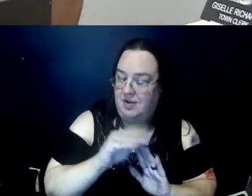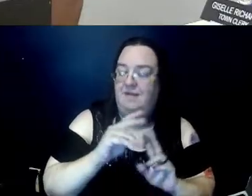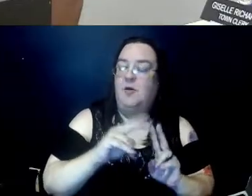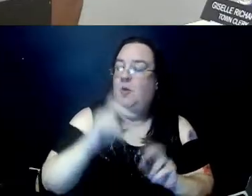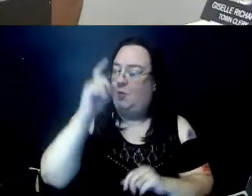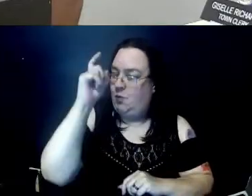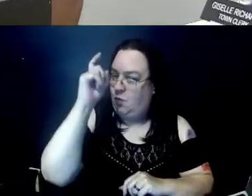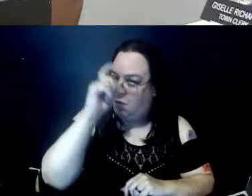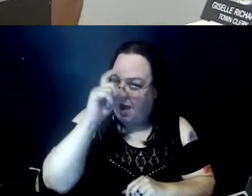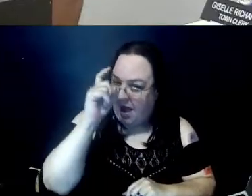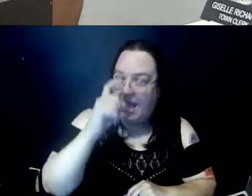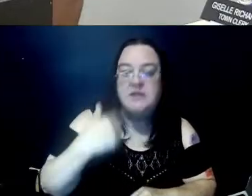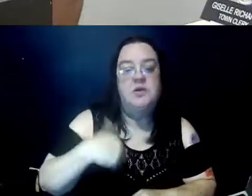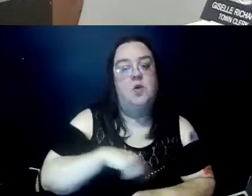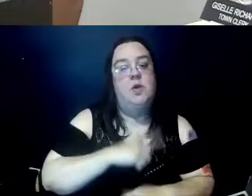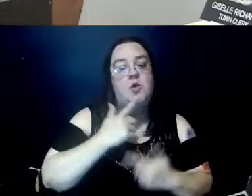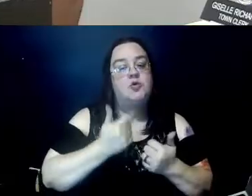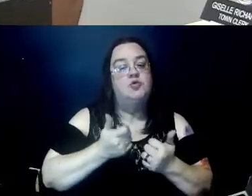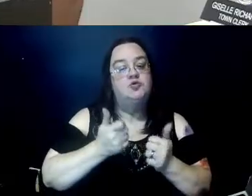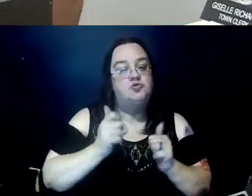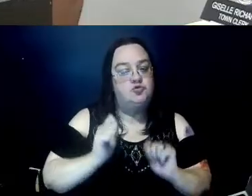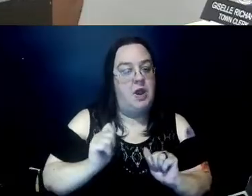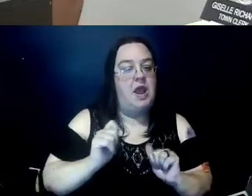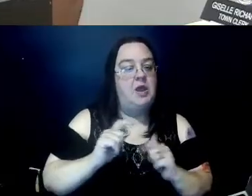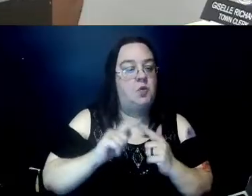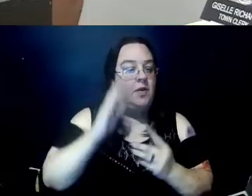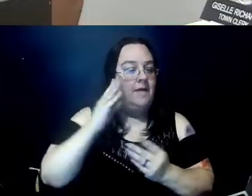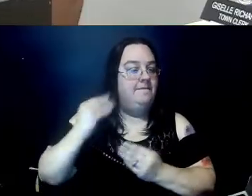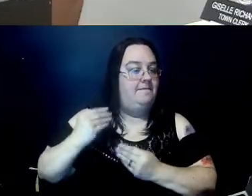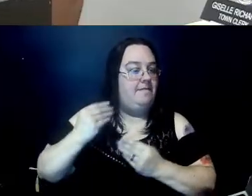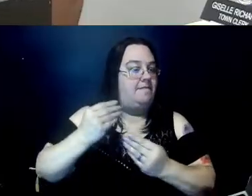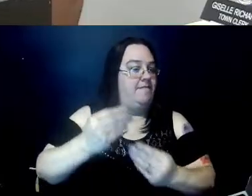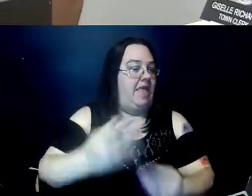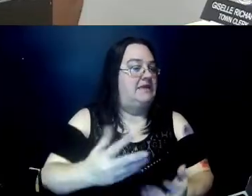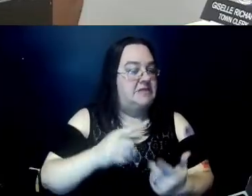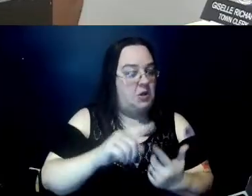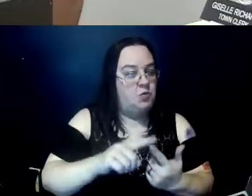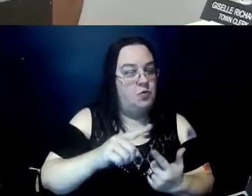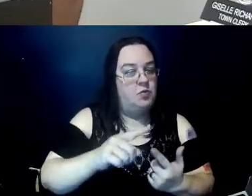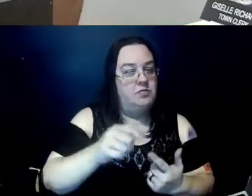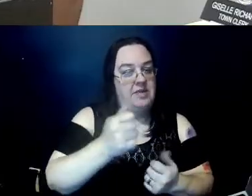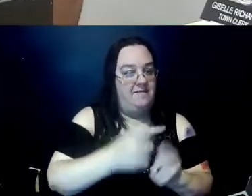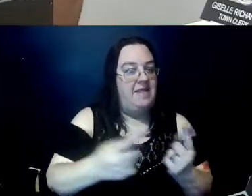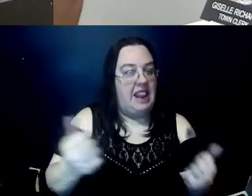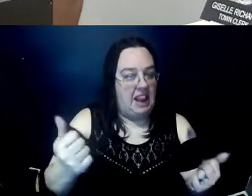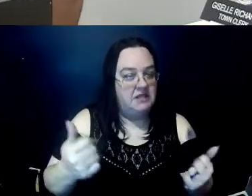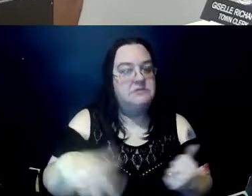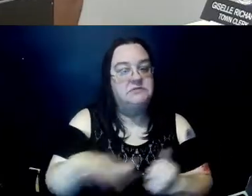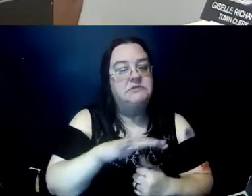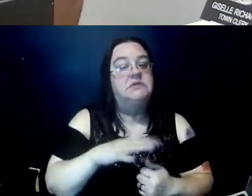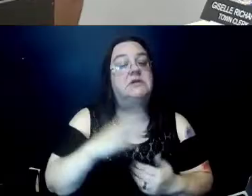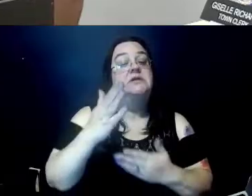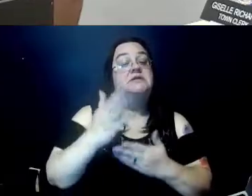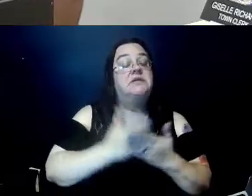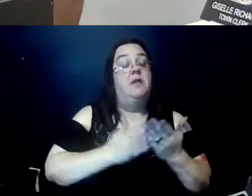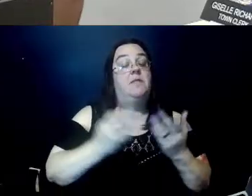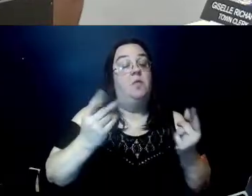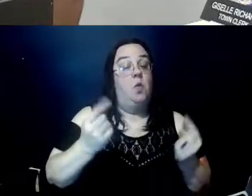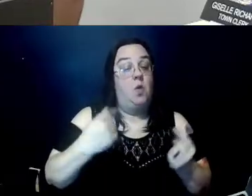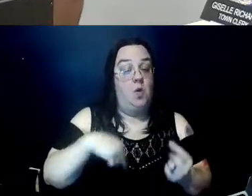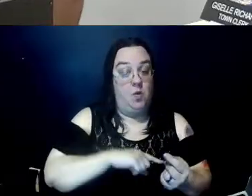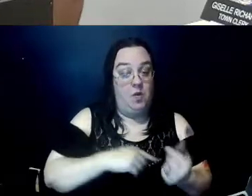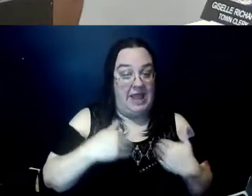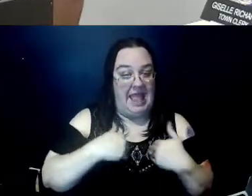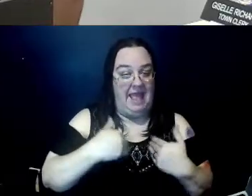so we're trying to pass that along to the rest of you. Some of the stuff that we have is on